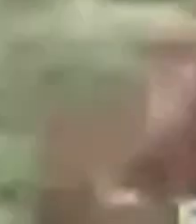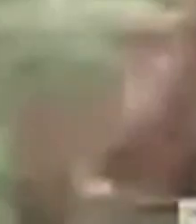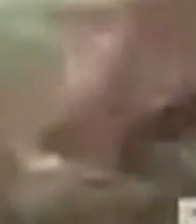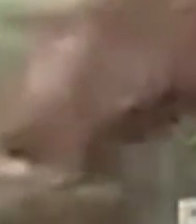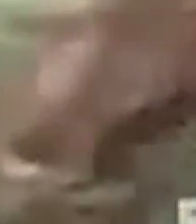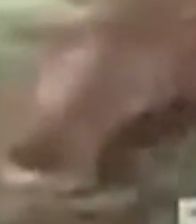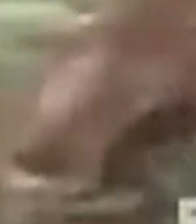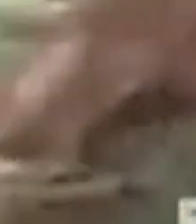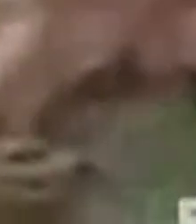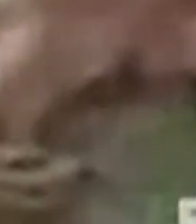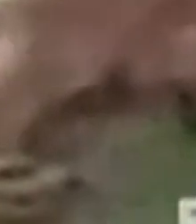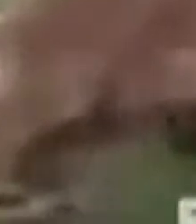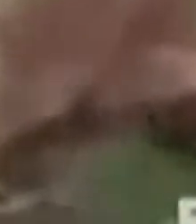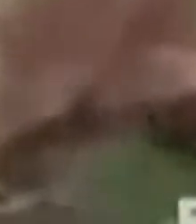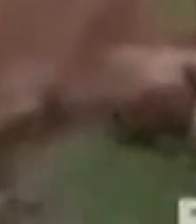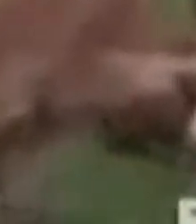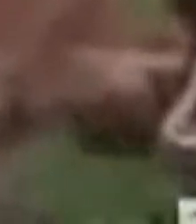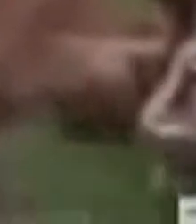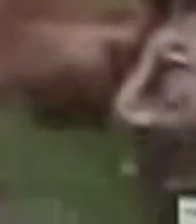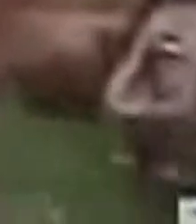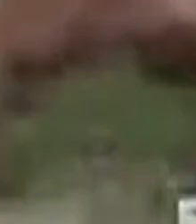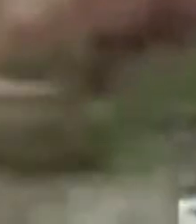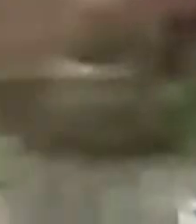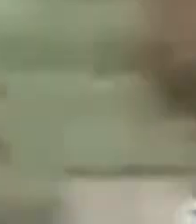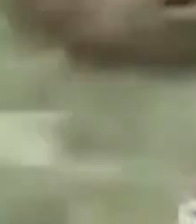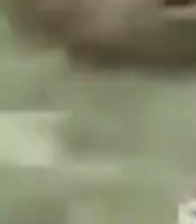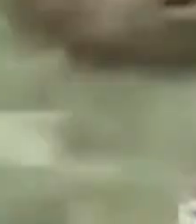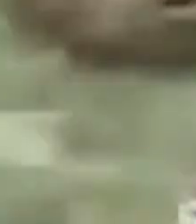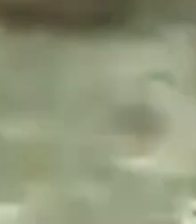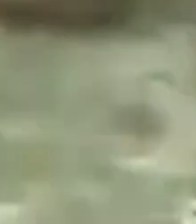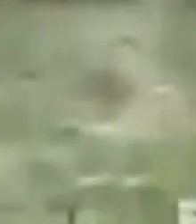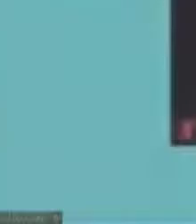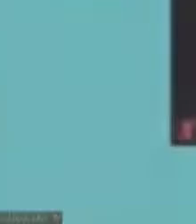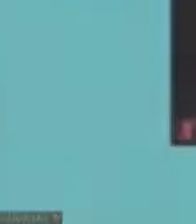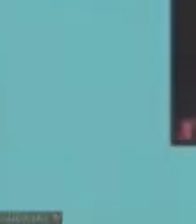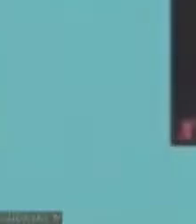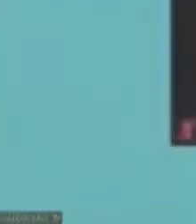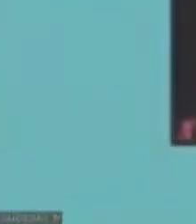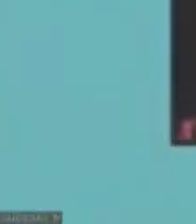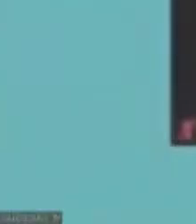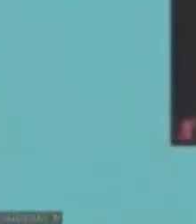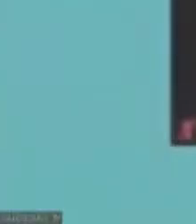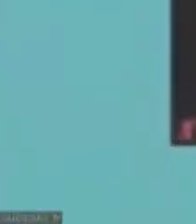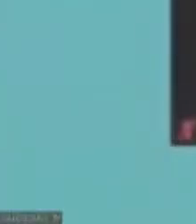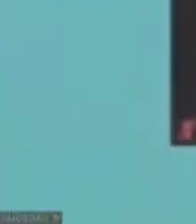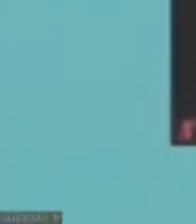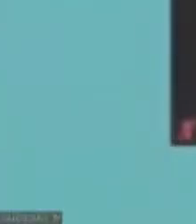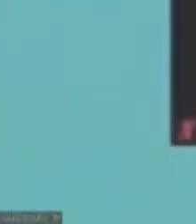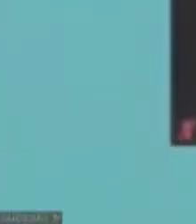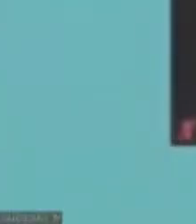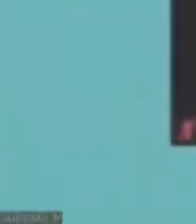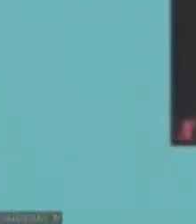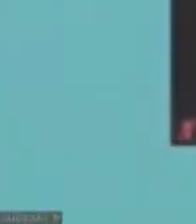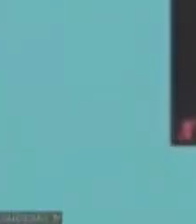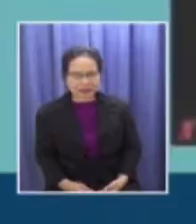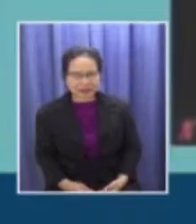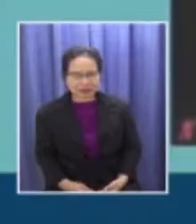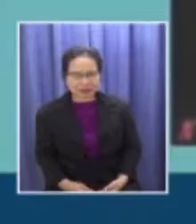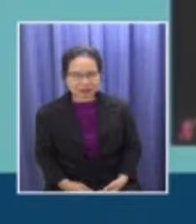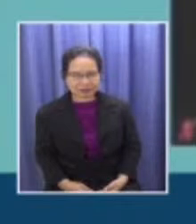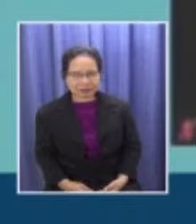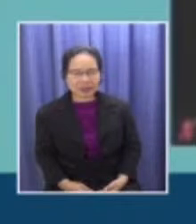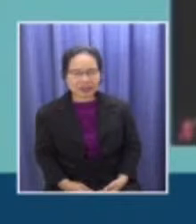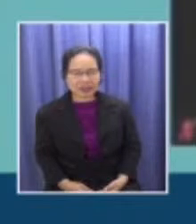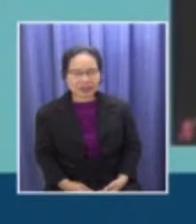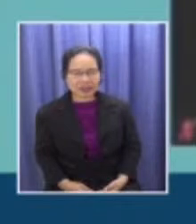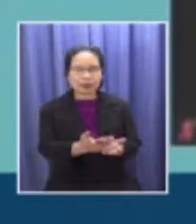apes. Is that what they taught you in UP, that men from apes? If I will teach that, I will not